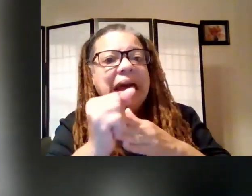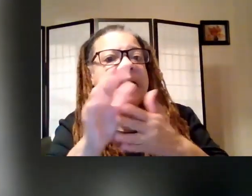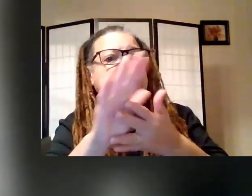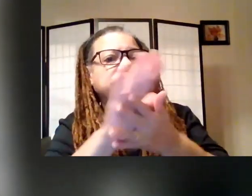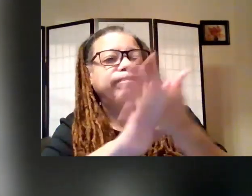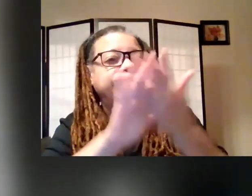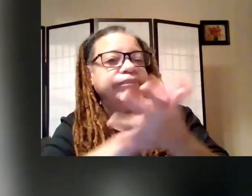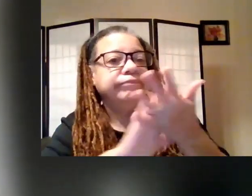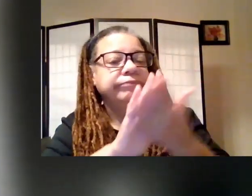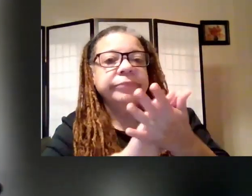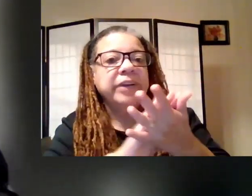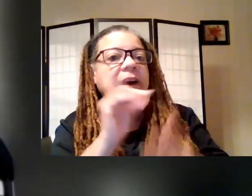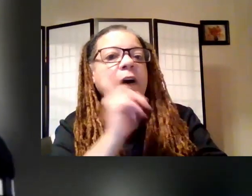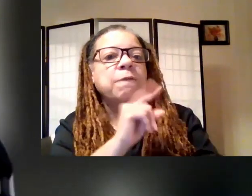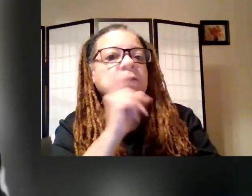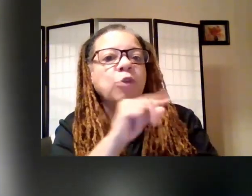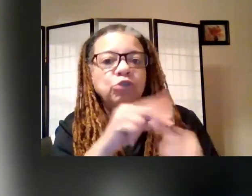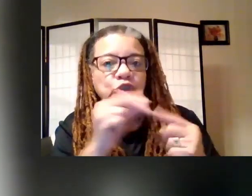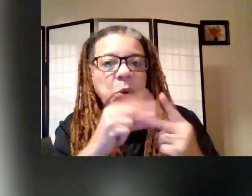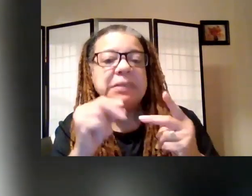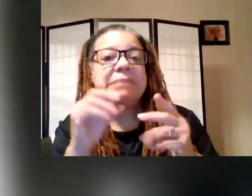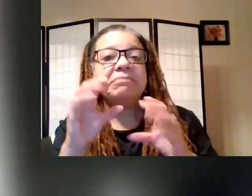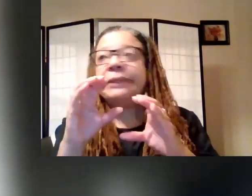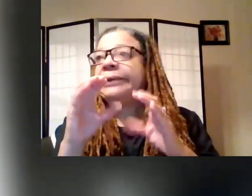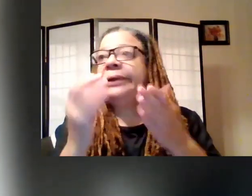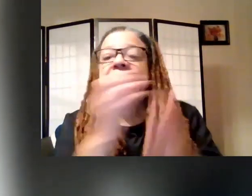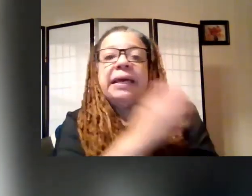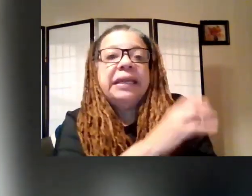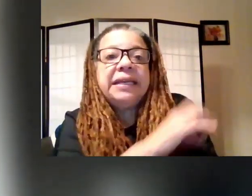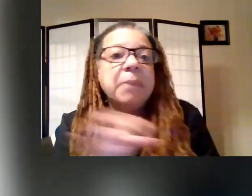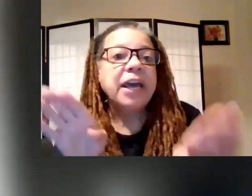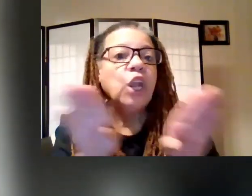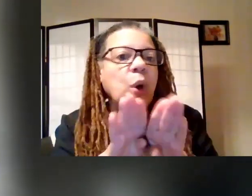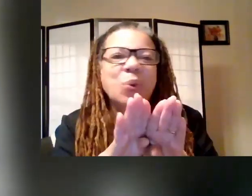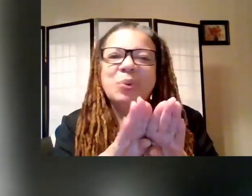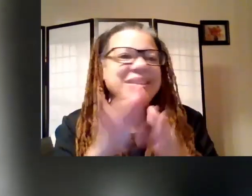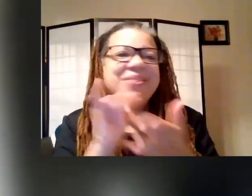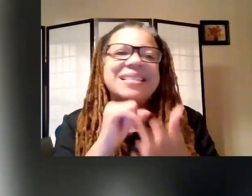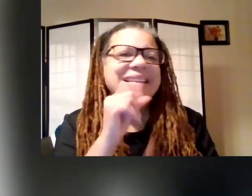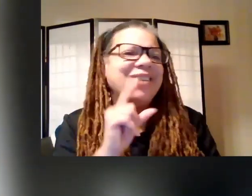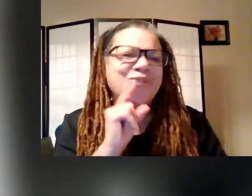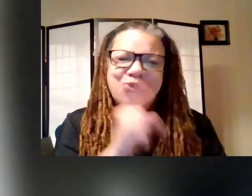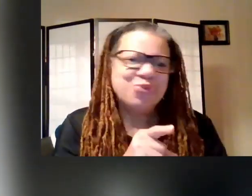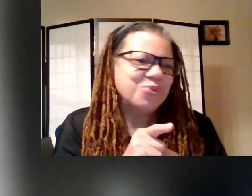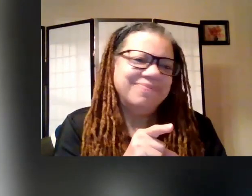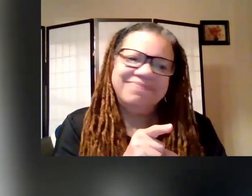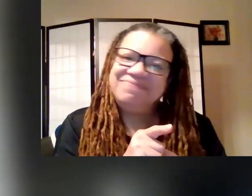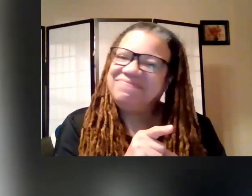into a false choice that, you know, clinics might close if you put a physician in the clinic, and it's just not true. That's why we regulate the